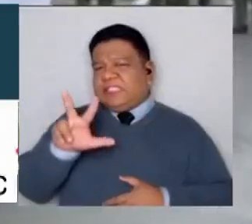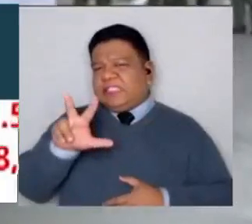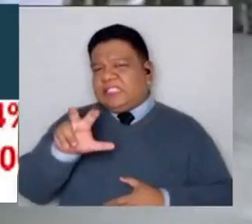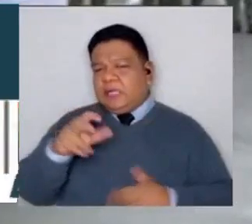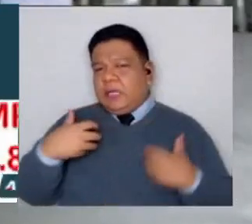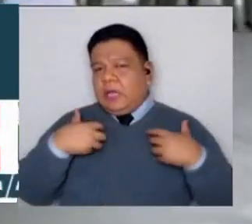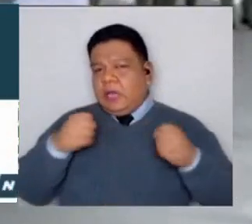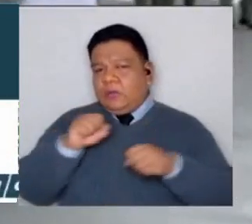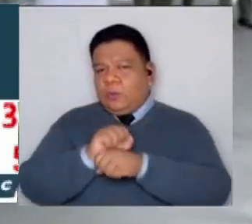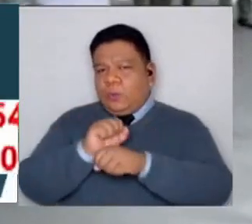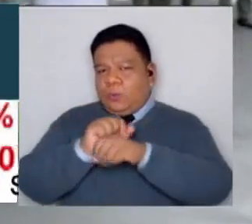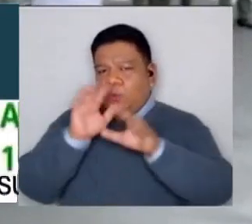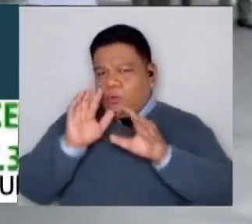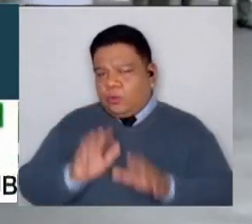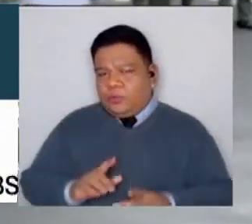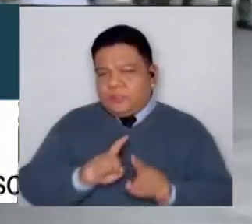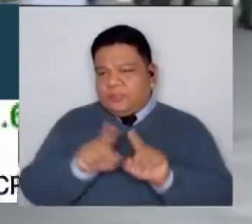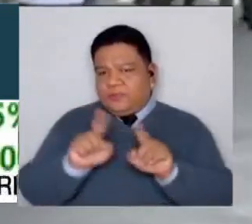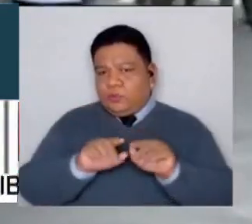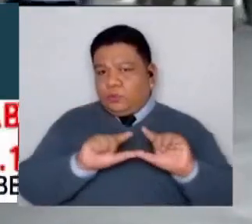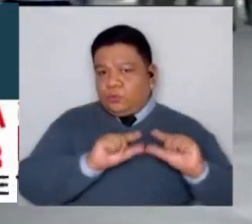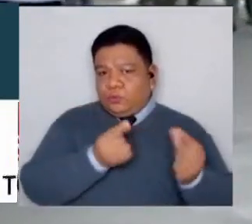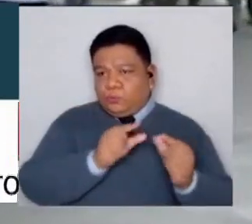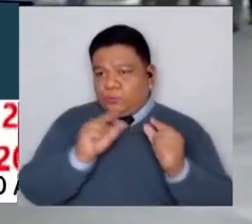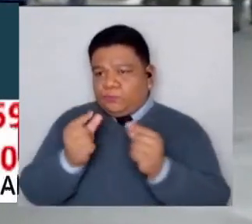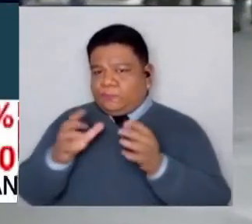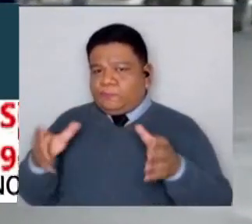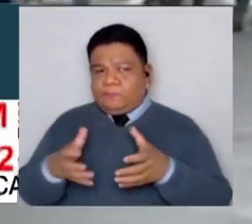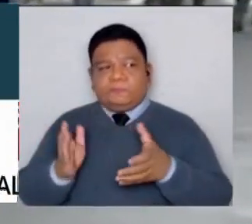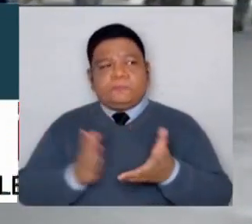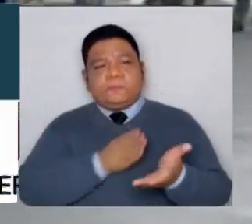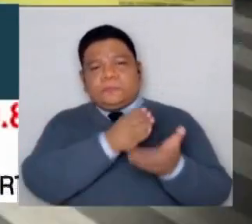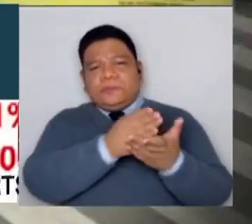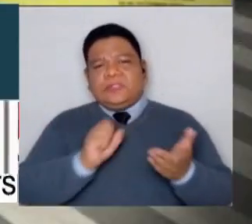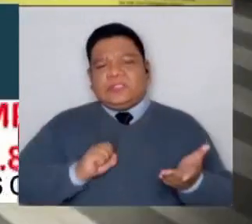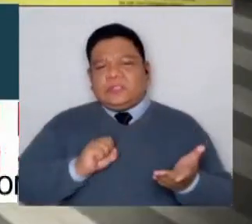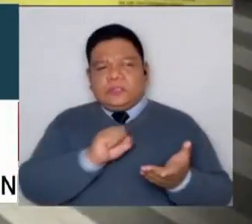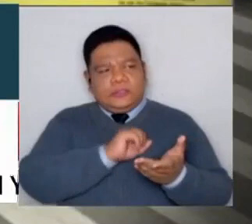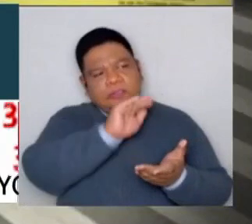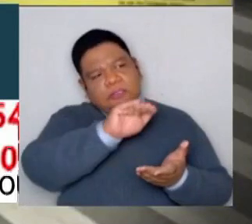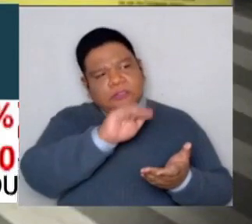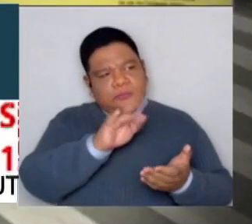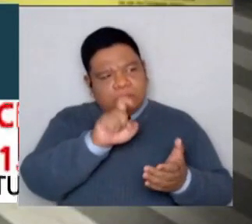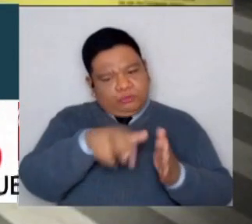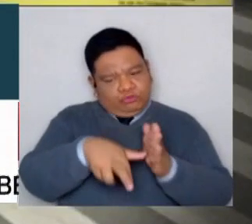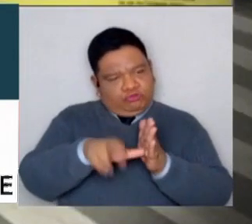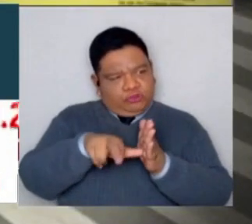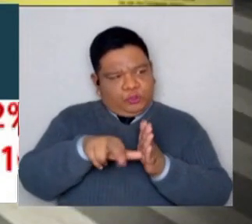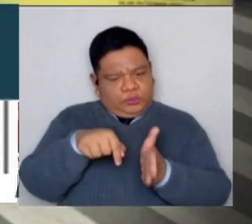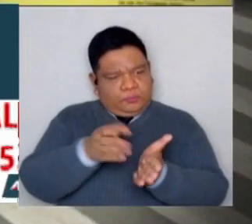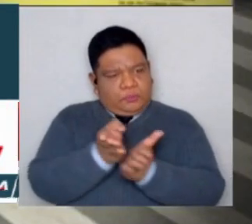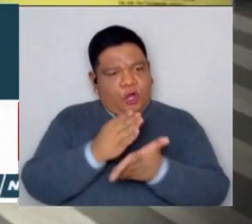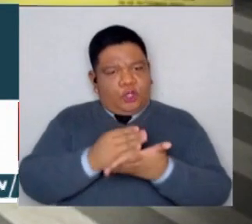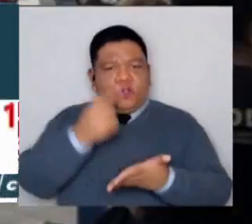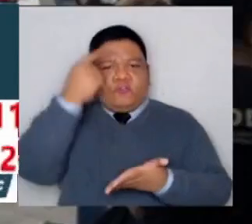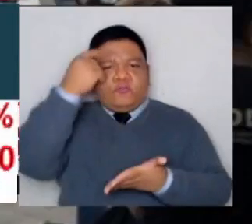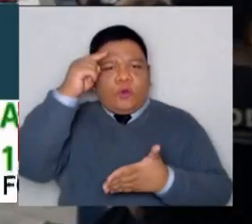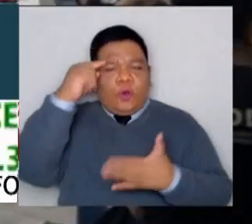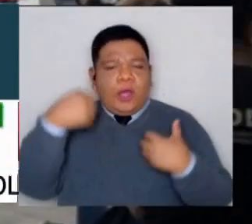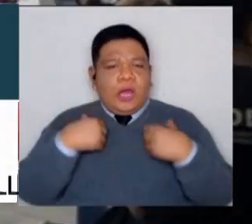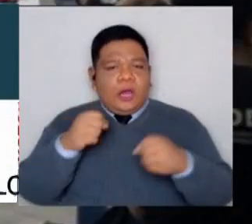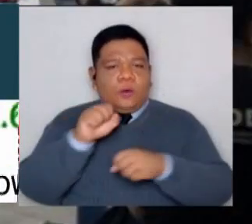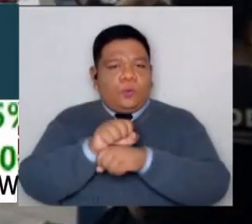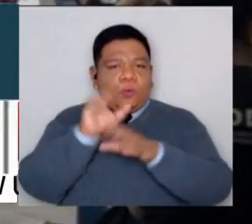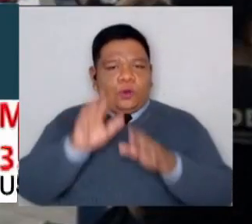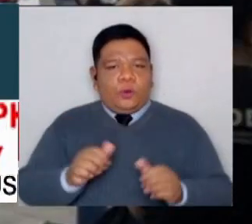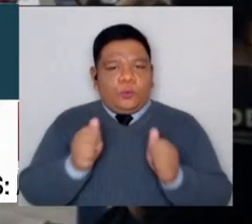various progressive groups took to the Senate Thursday to call on senators to review the budget allocated to healthcare workers under the Bayanihan laws.